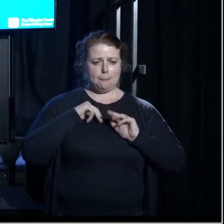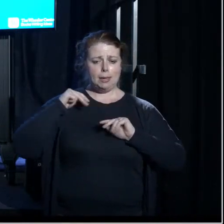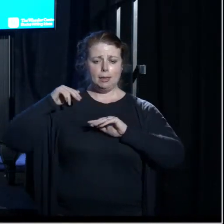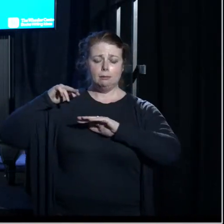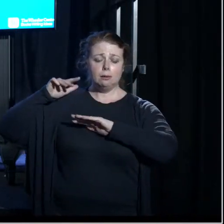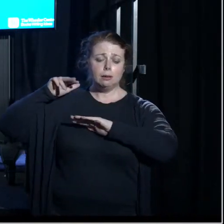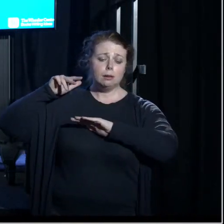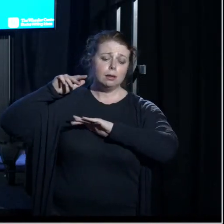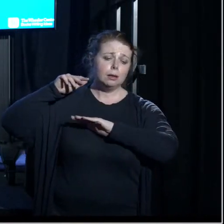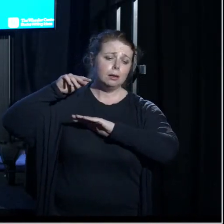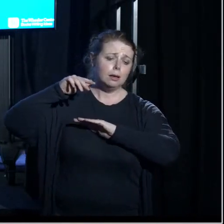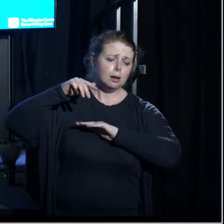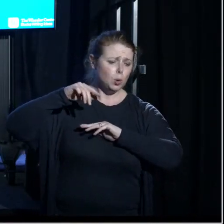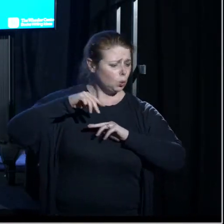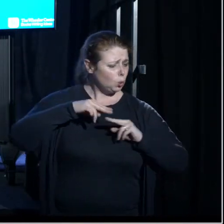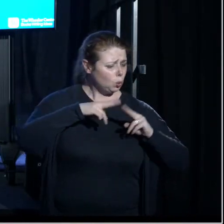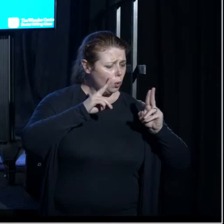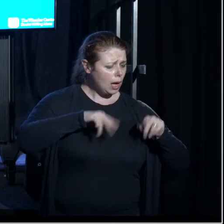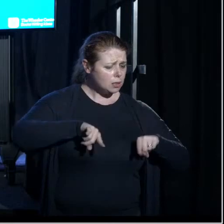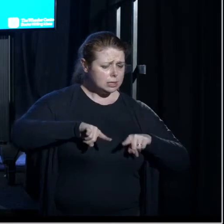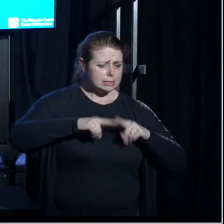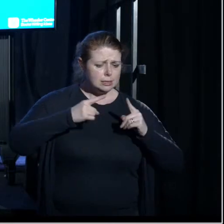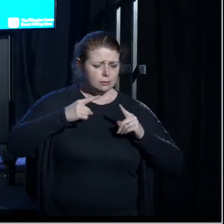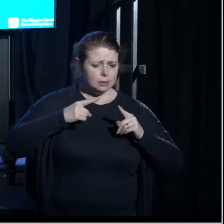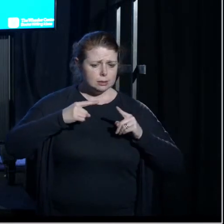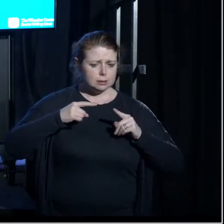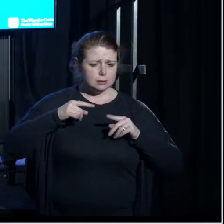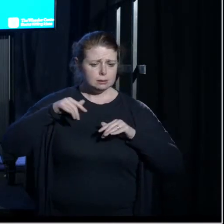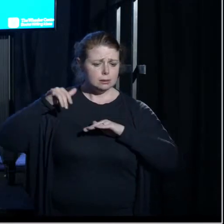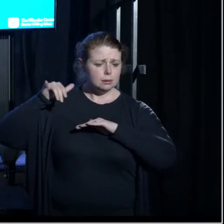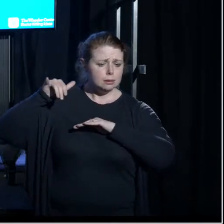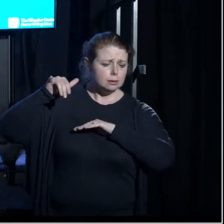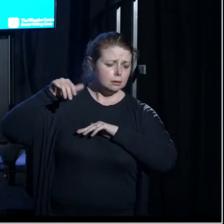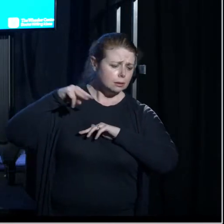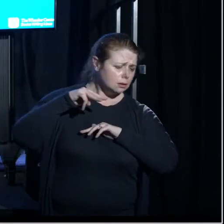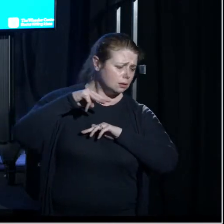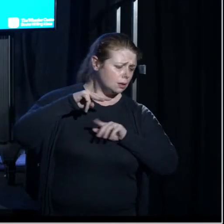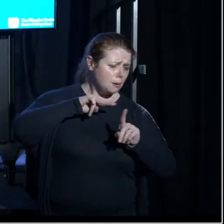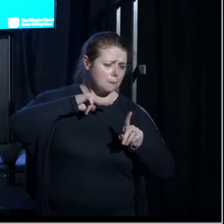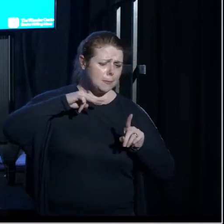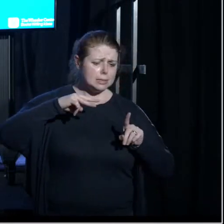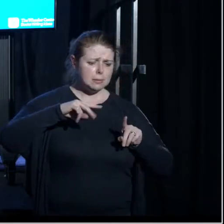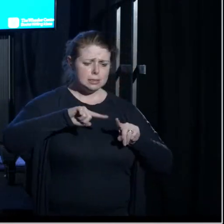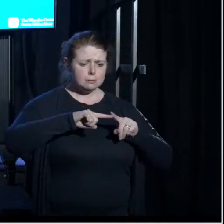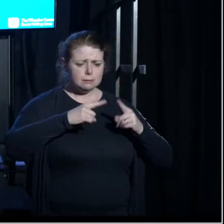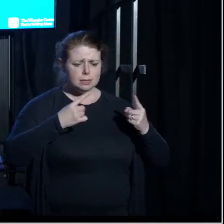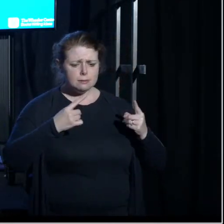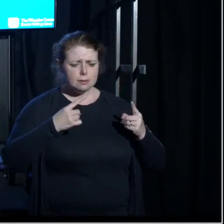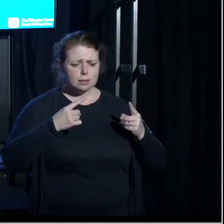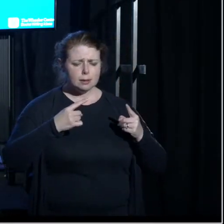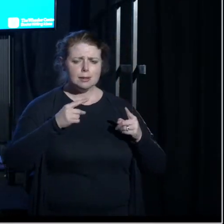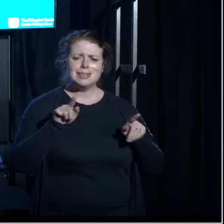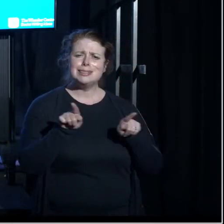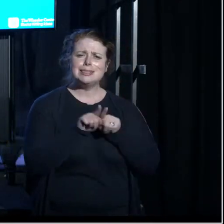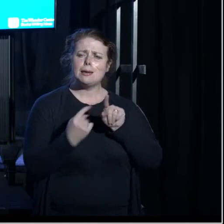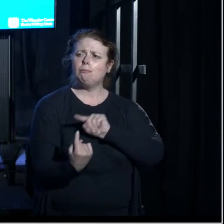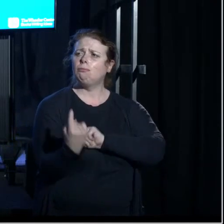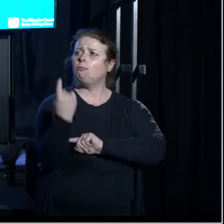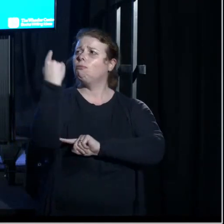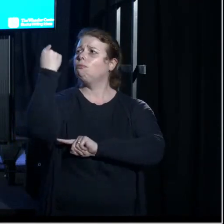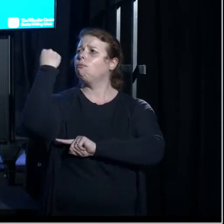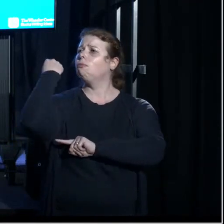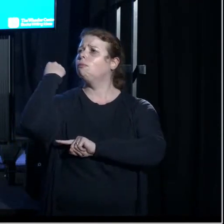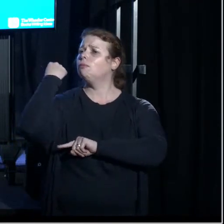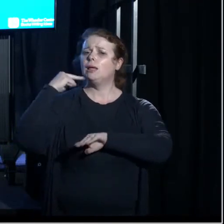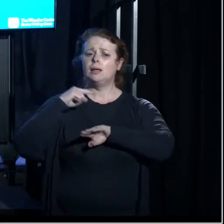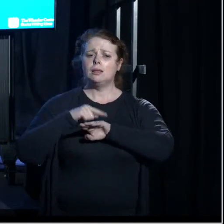Soaring, I reflect on the way these rooftops seem from the street, how perspective is a kind of hindsight, how time has